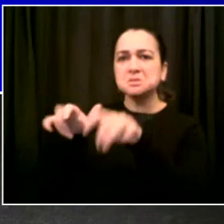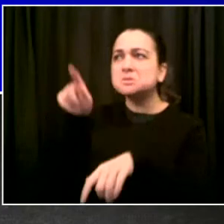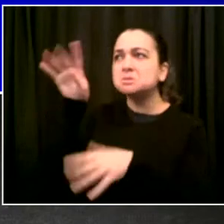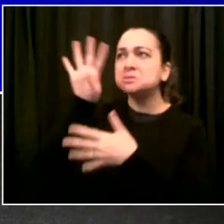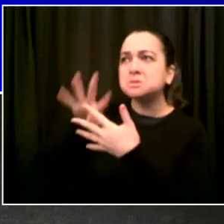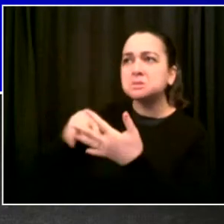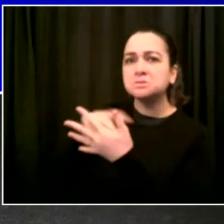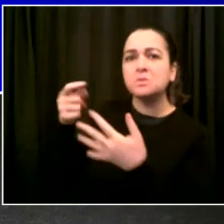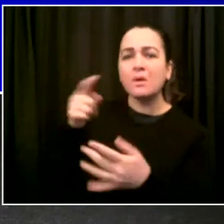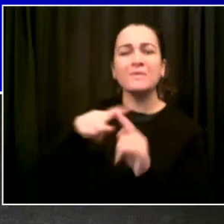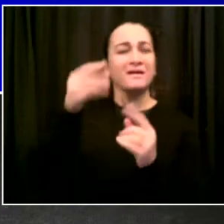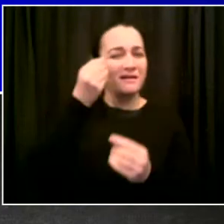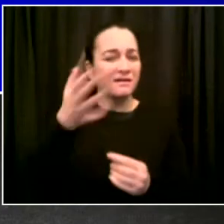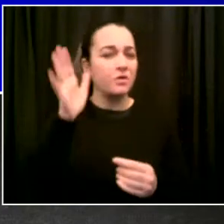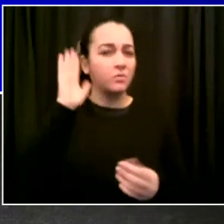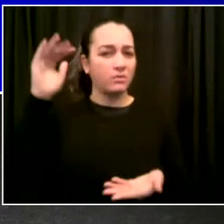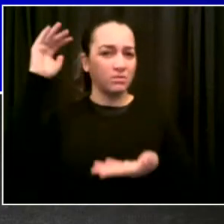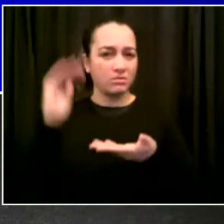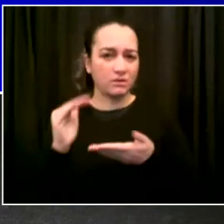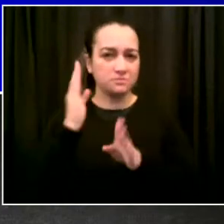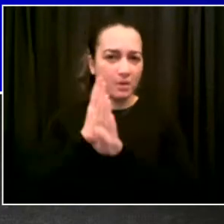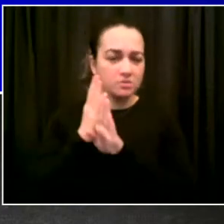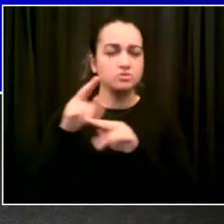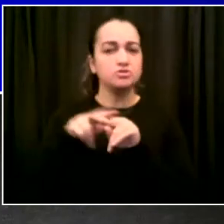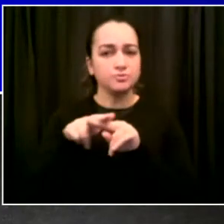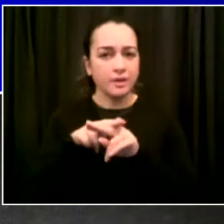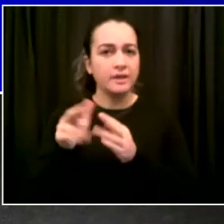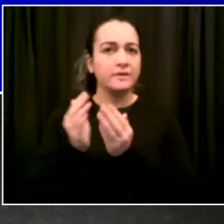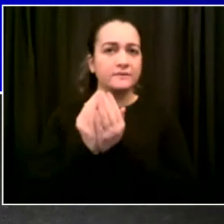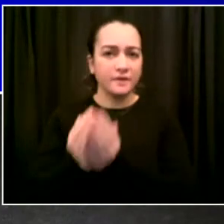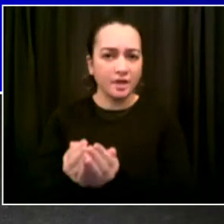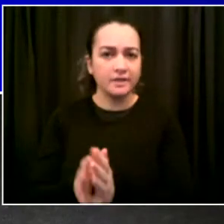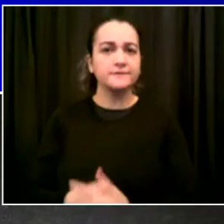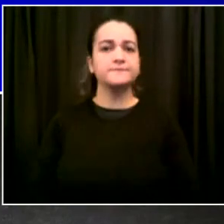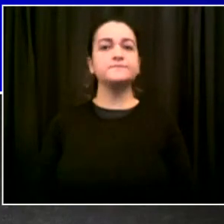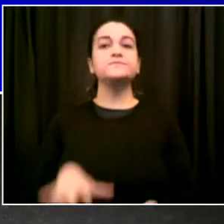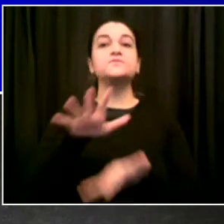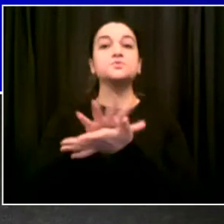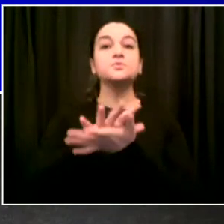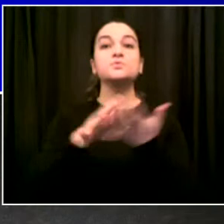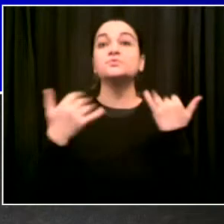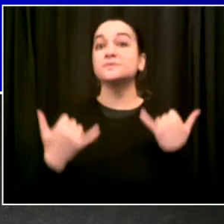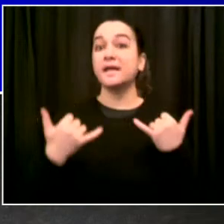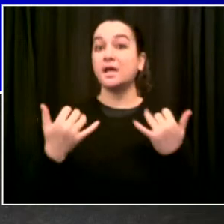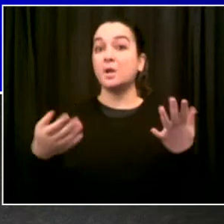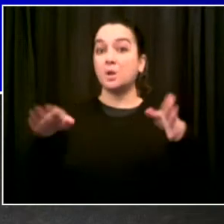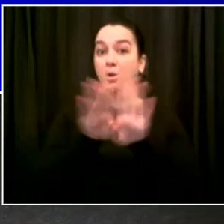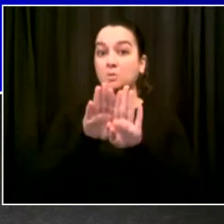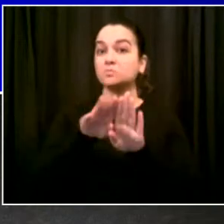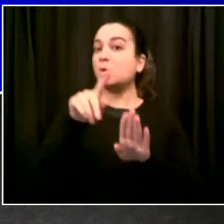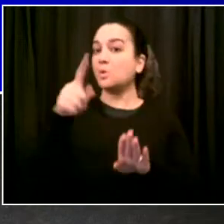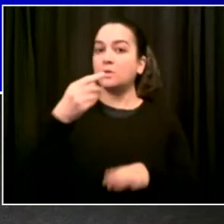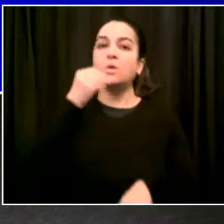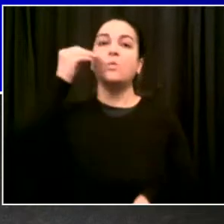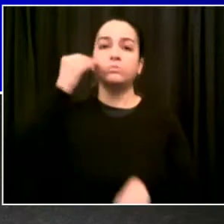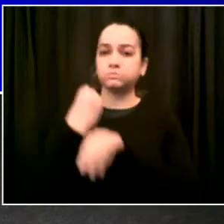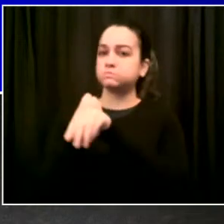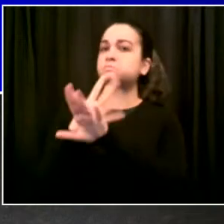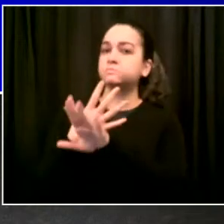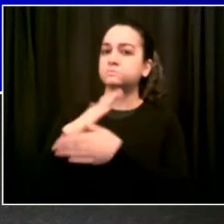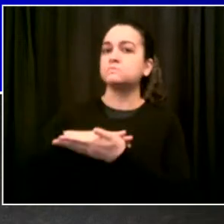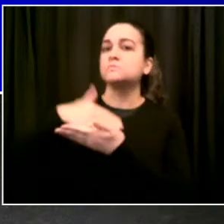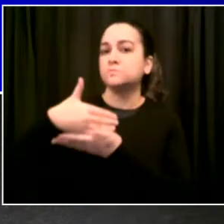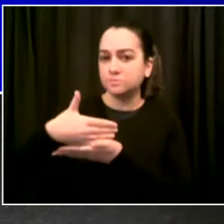was suspended. We have obviously all kids learning remotely. We're going to do the same tomorrow. So there will not be in-person schools